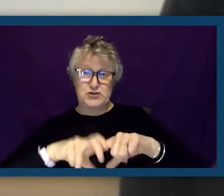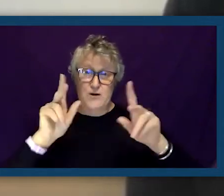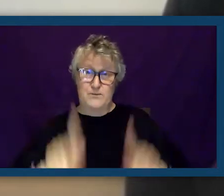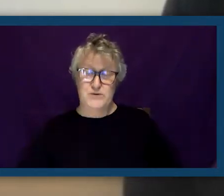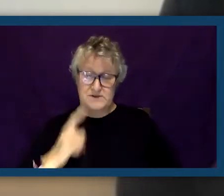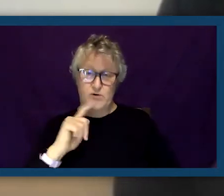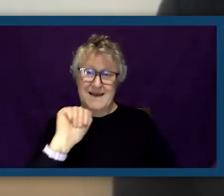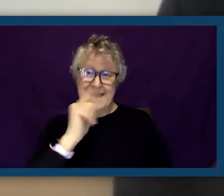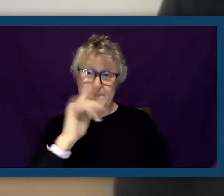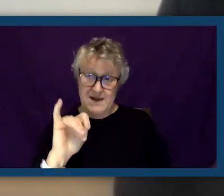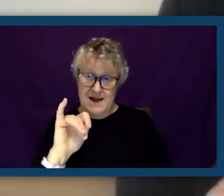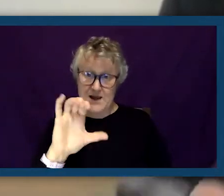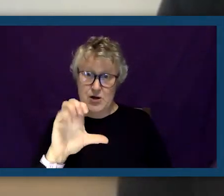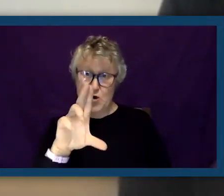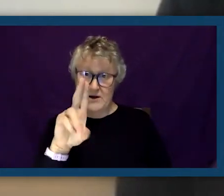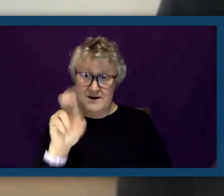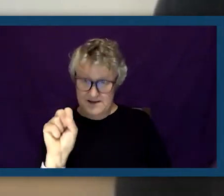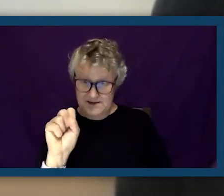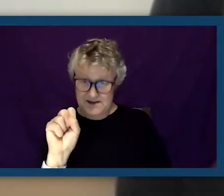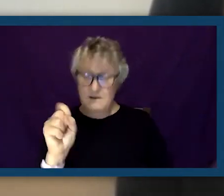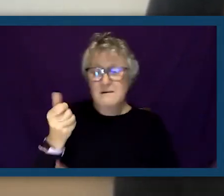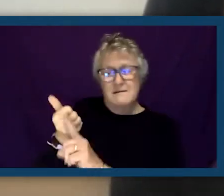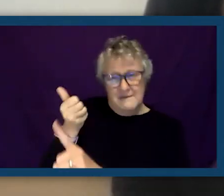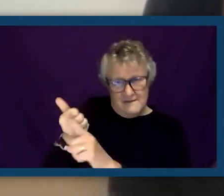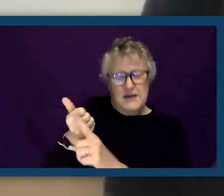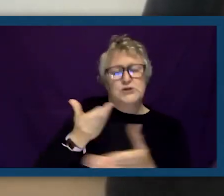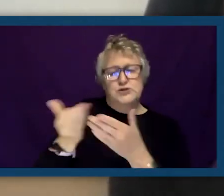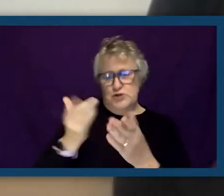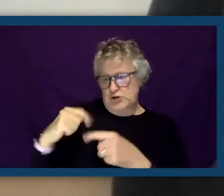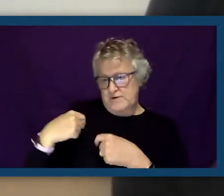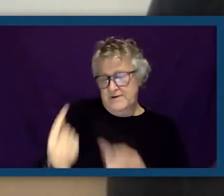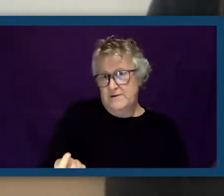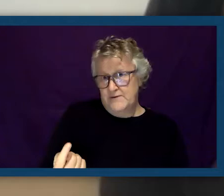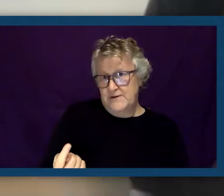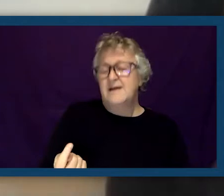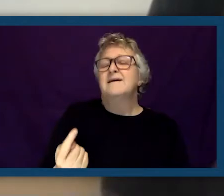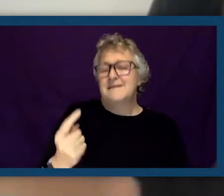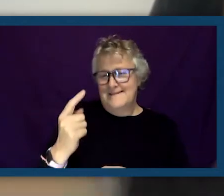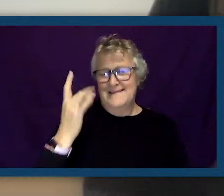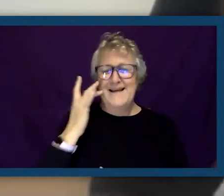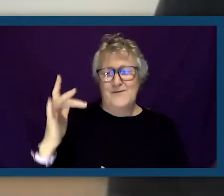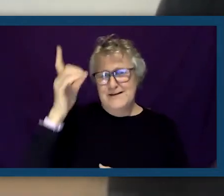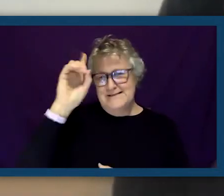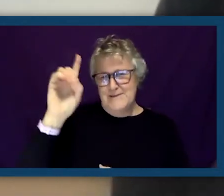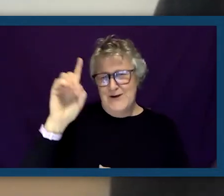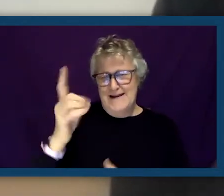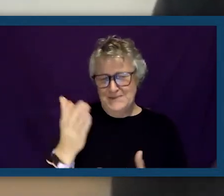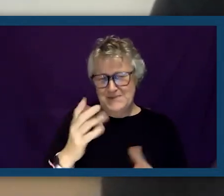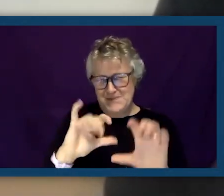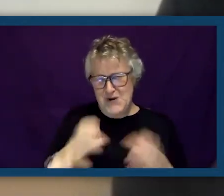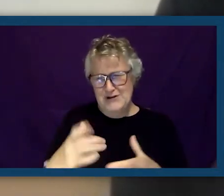Islander Caucus. He's served as a staff here at the California Democratic Party, so he's been giving me a bunch of